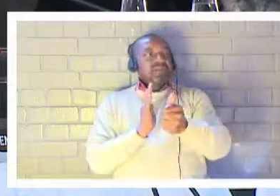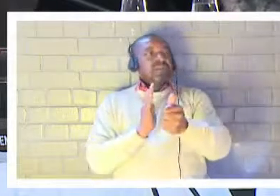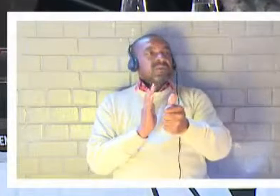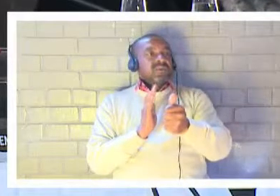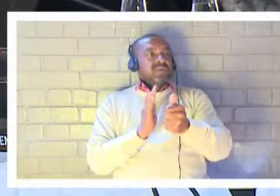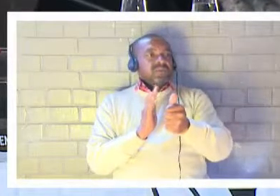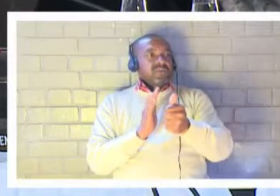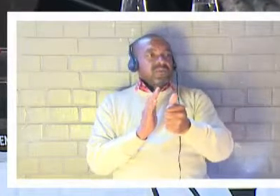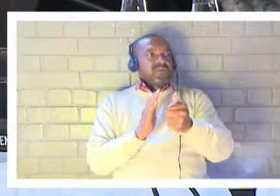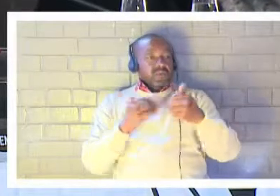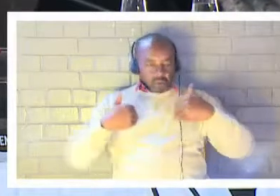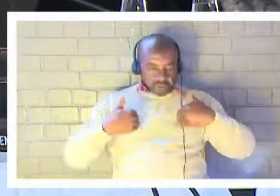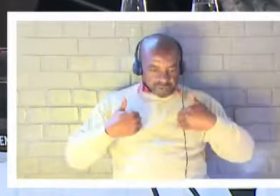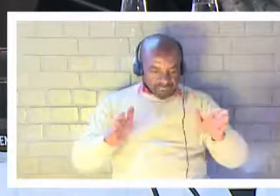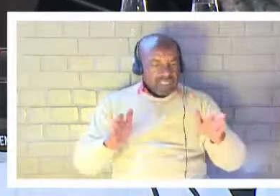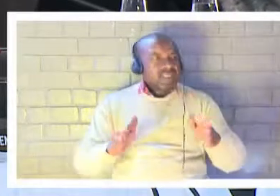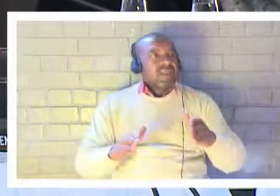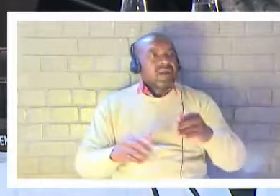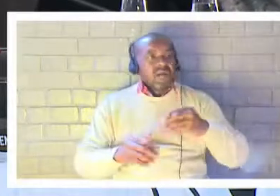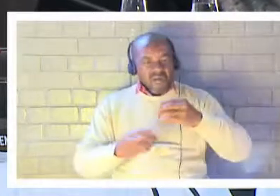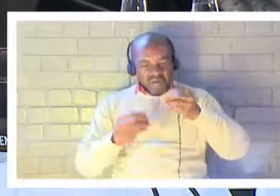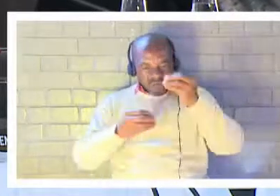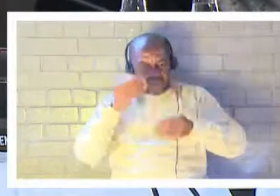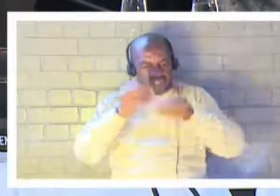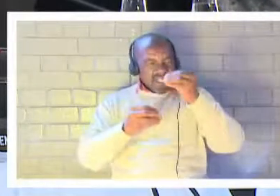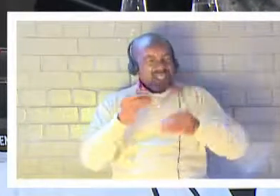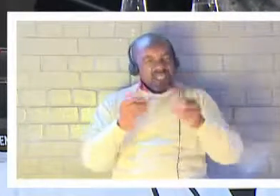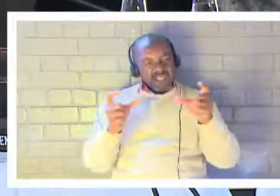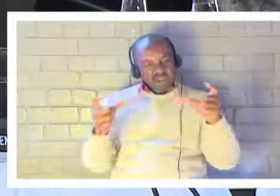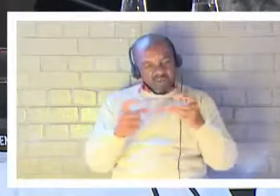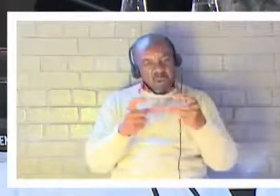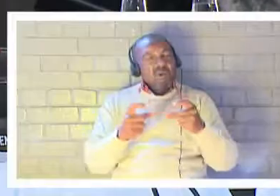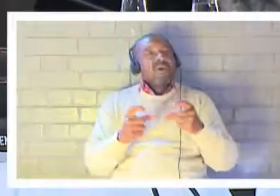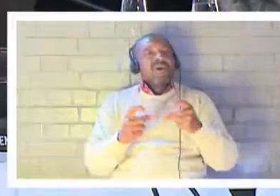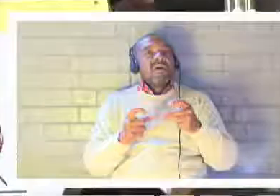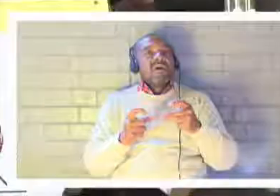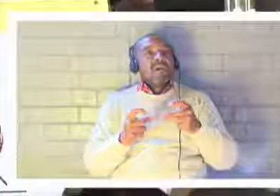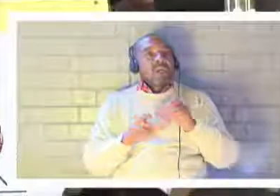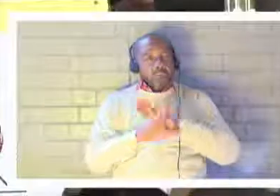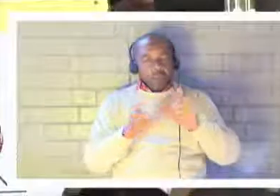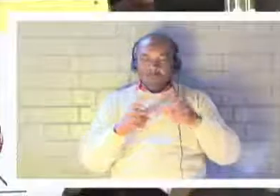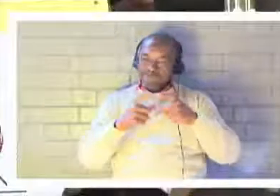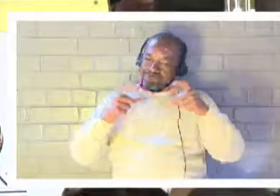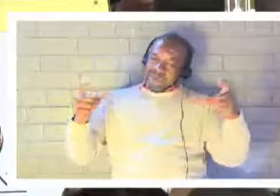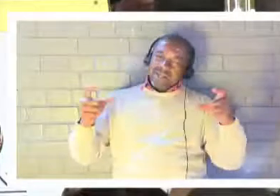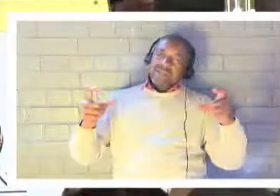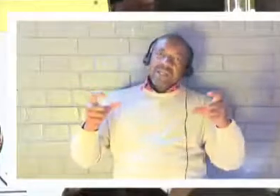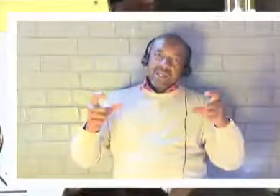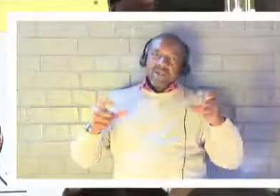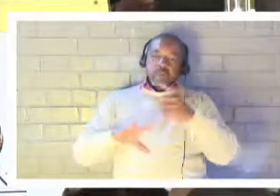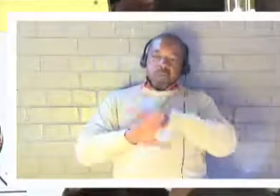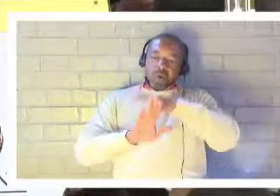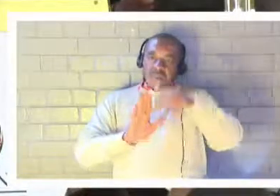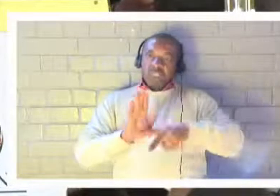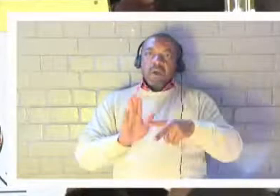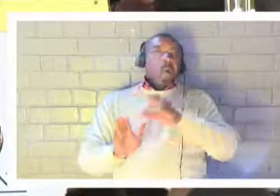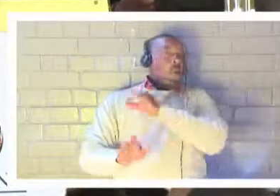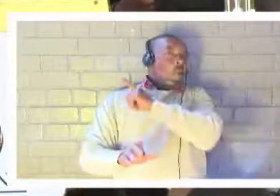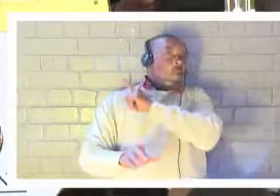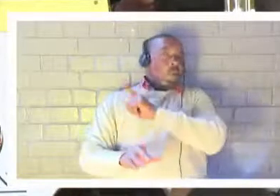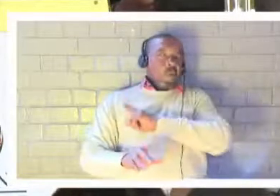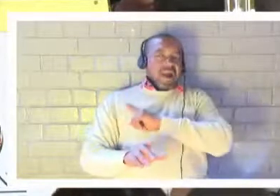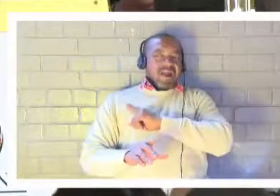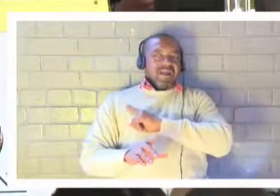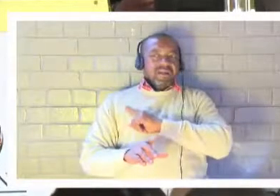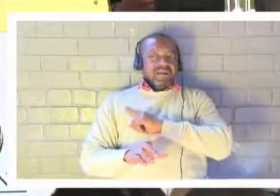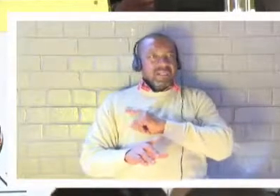to execute minor. And take note, we're saying minor, not major. Why am I saying this?